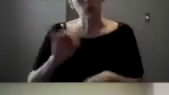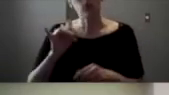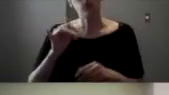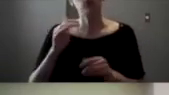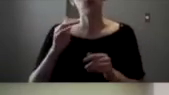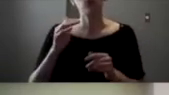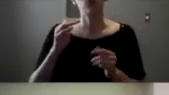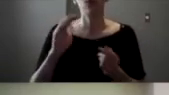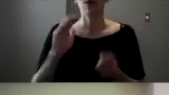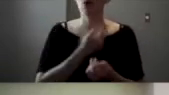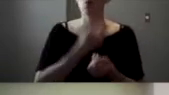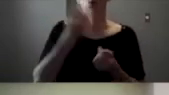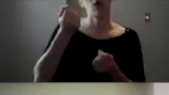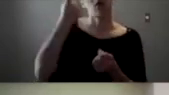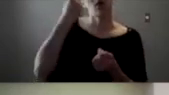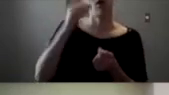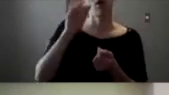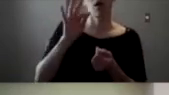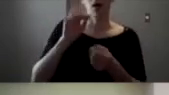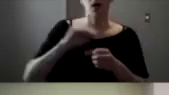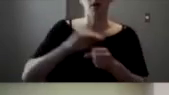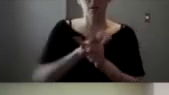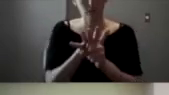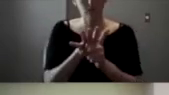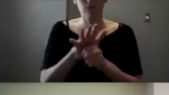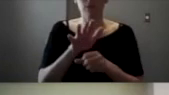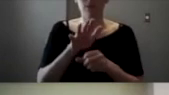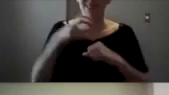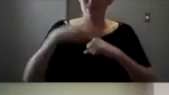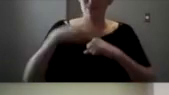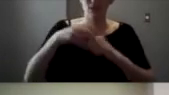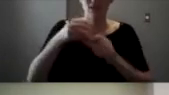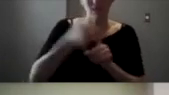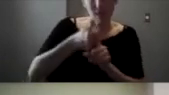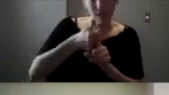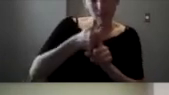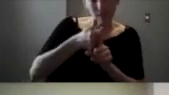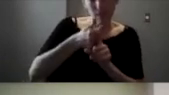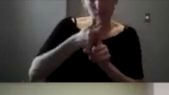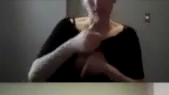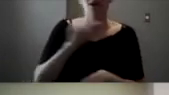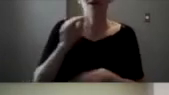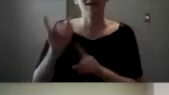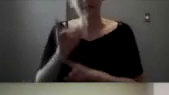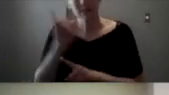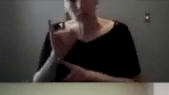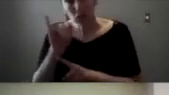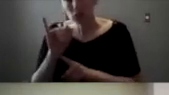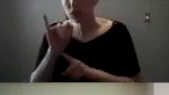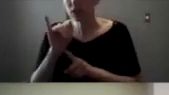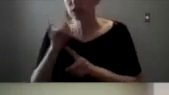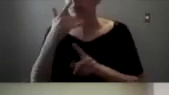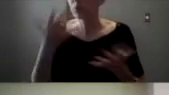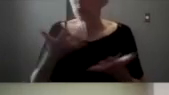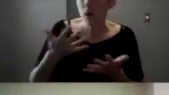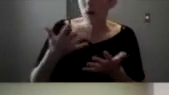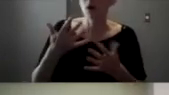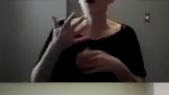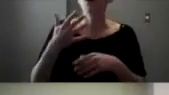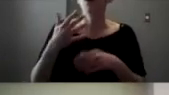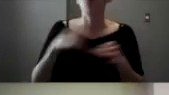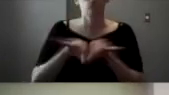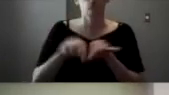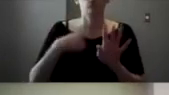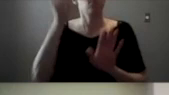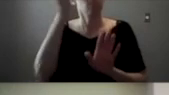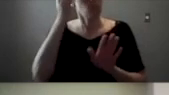of the SARS-CoV-2 virus as well as COVID-19 infections, so that we can educate our patients in